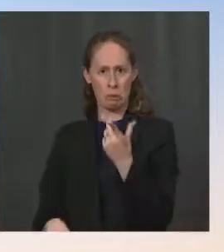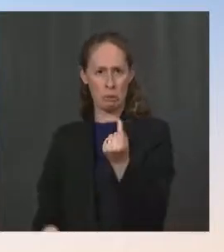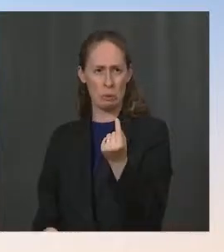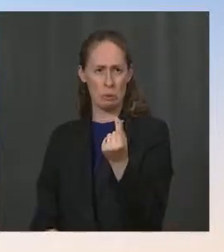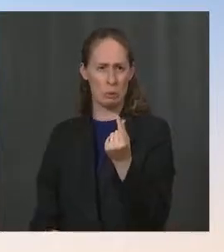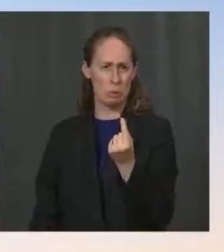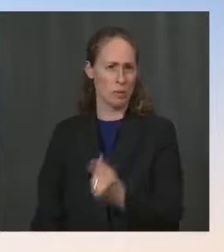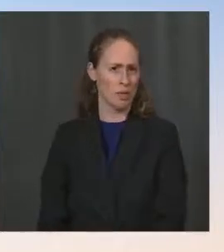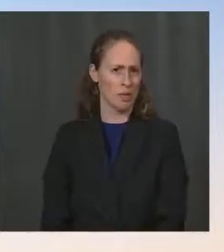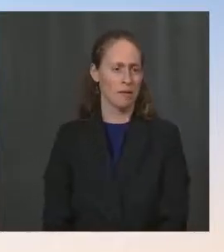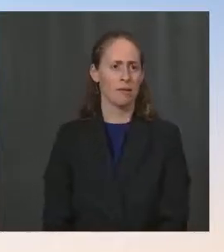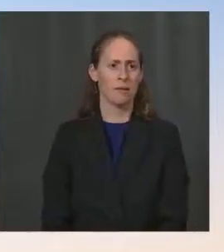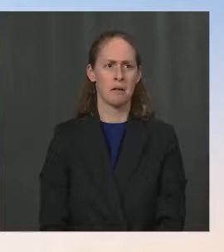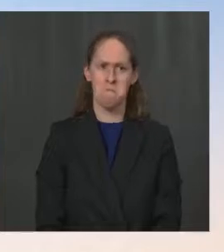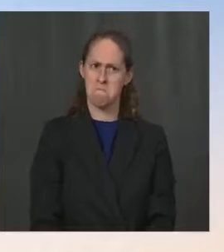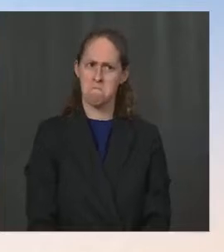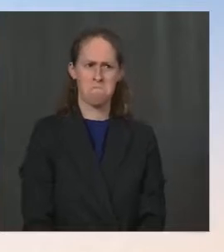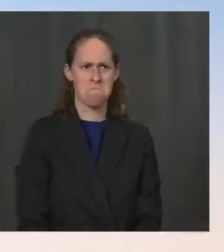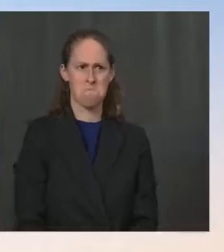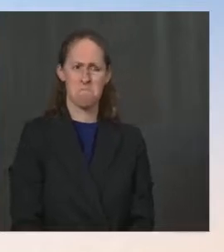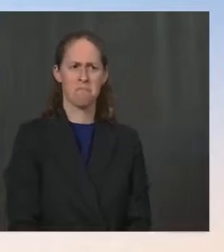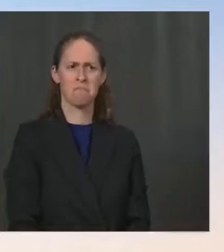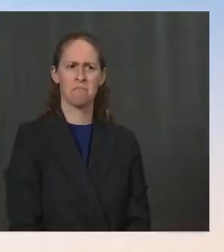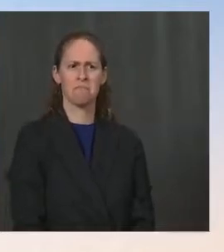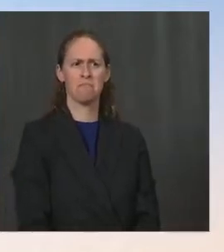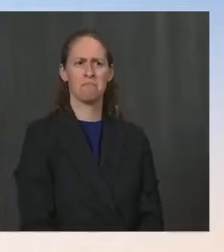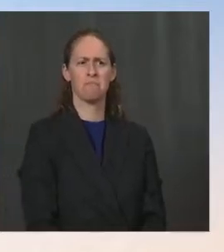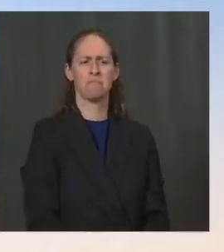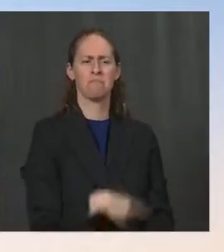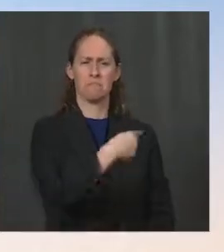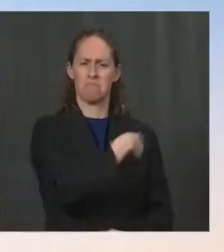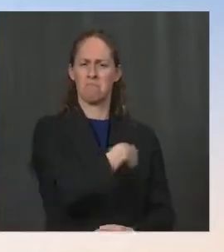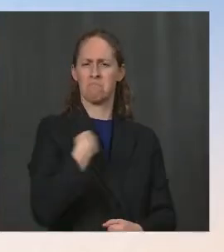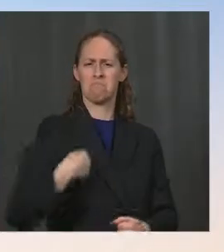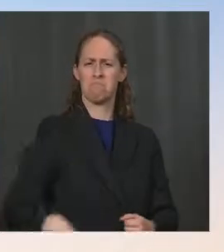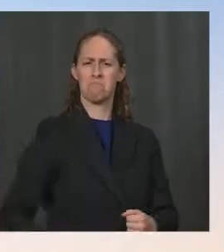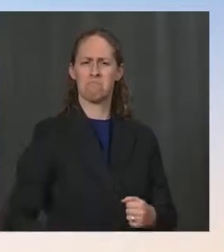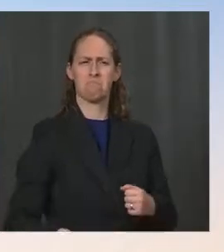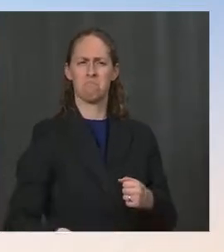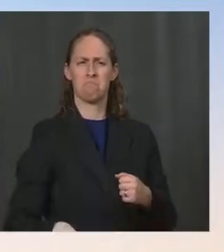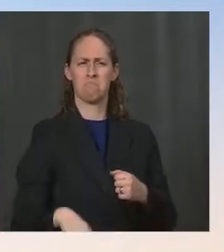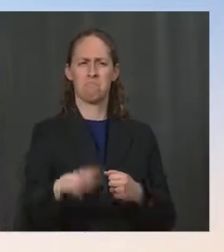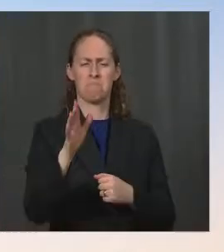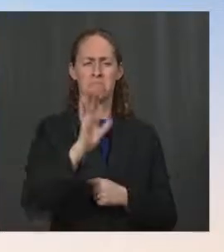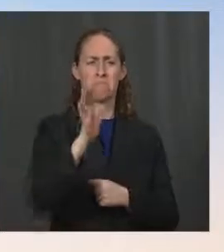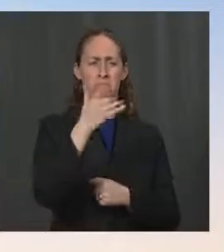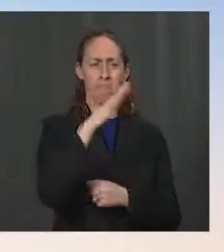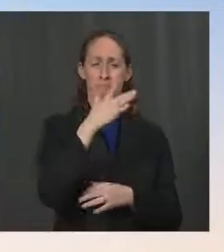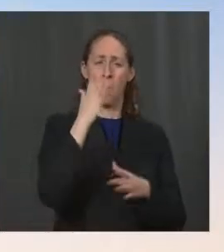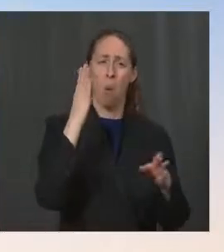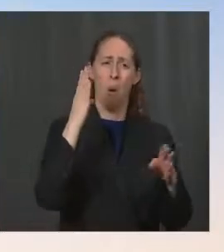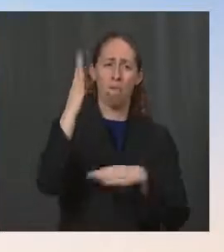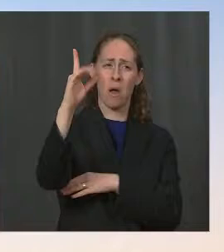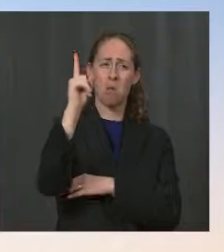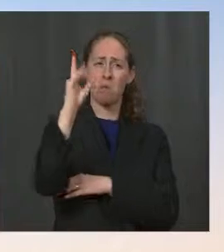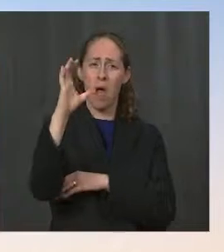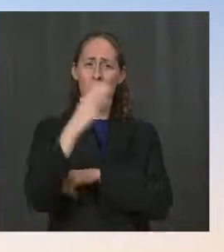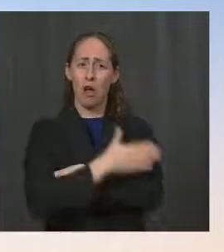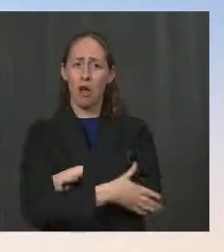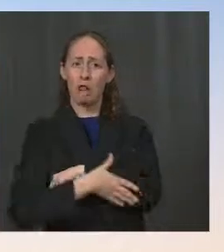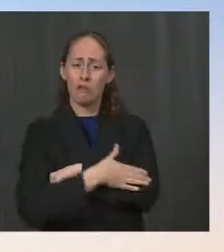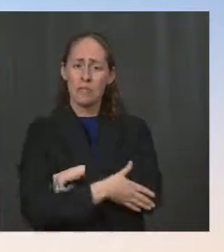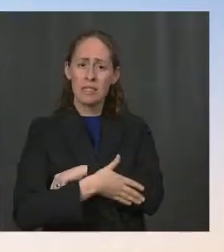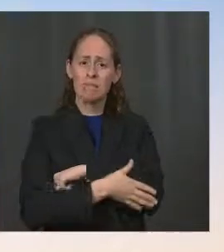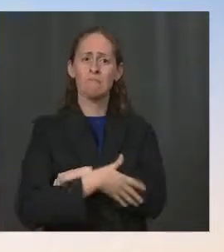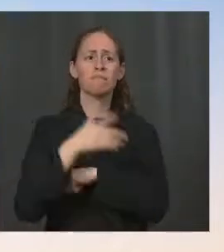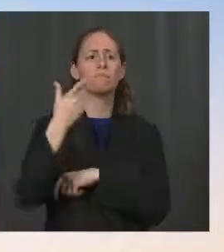their own, and that there are more than 100 countries. A UN Security Council resolution China did abstain from, but they didn't